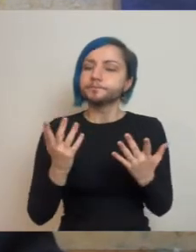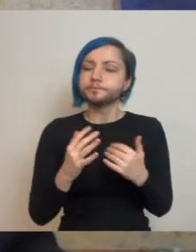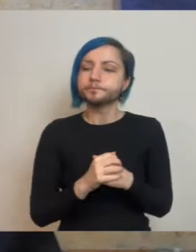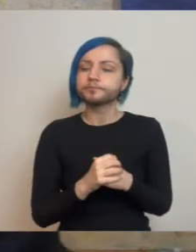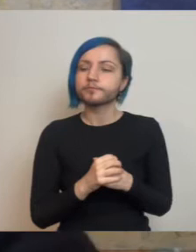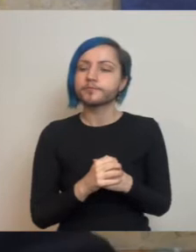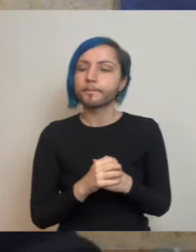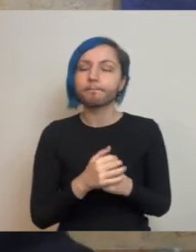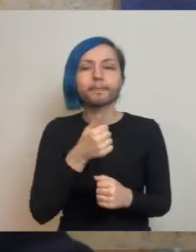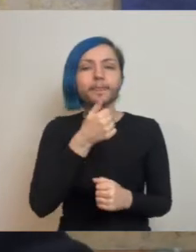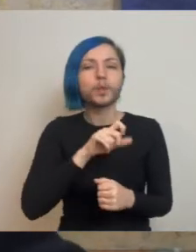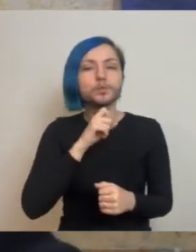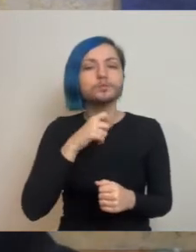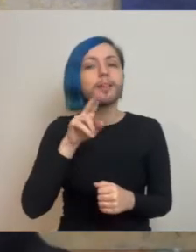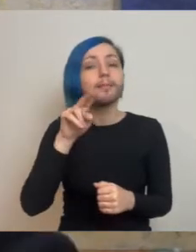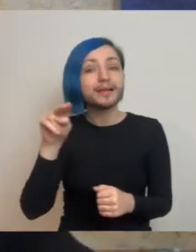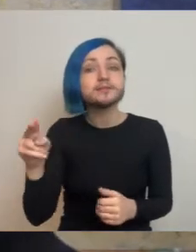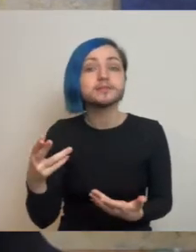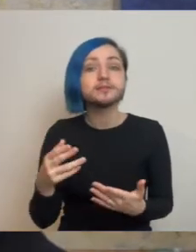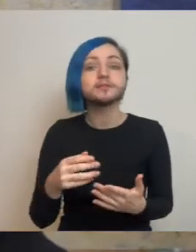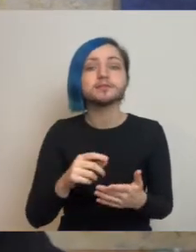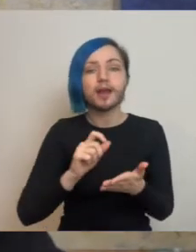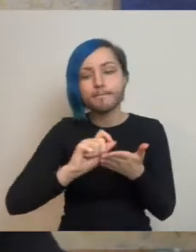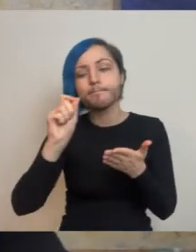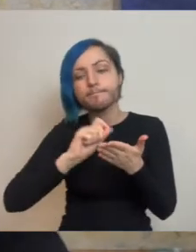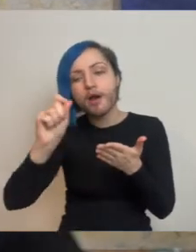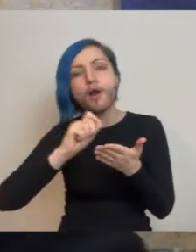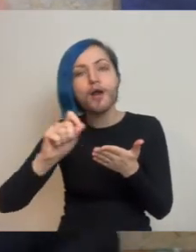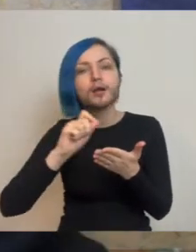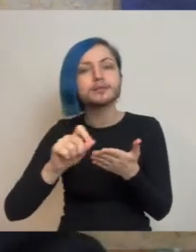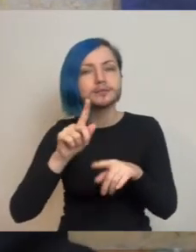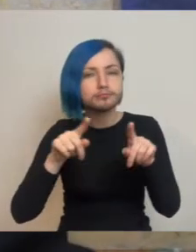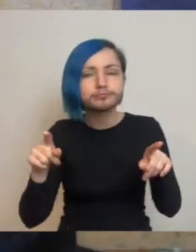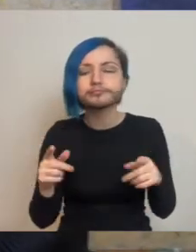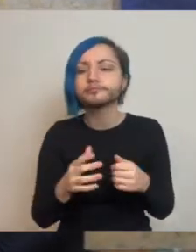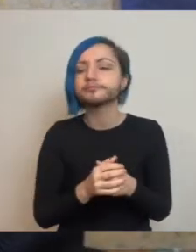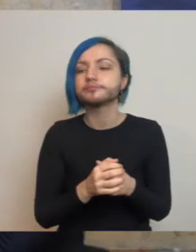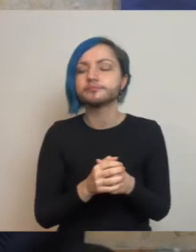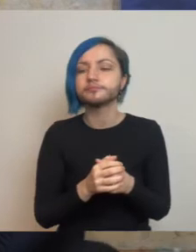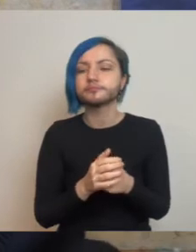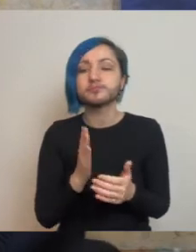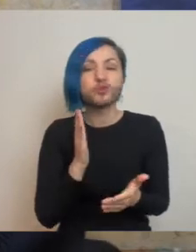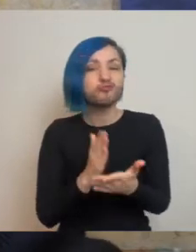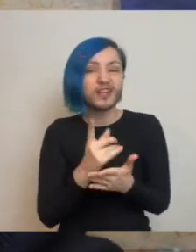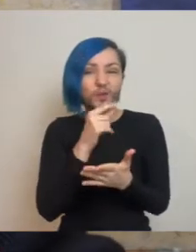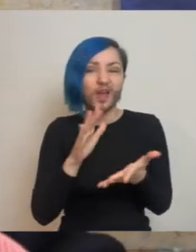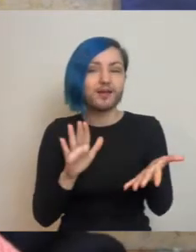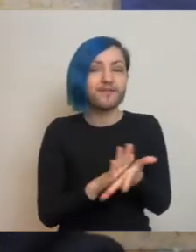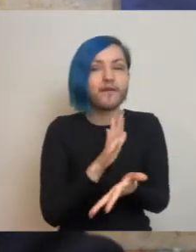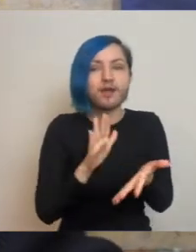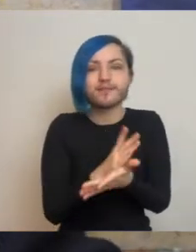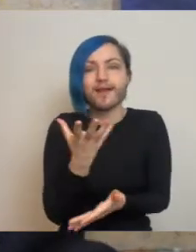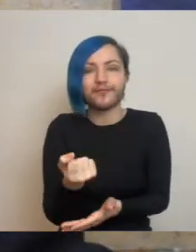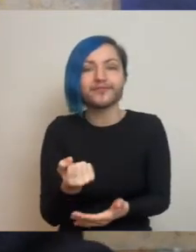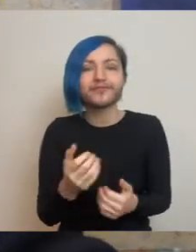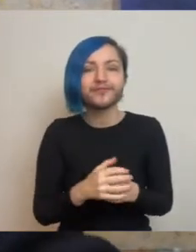will use paint and different marks. So you can sort of really have fun with it. So I